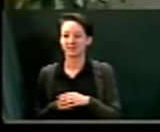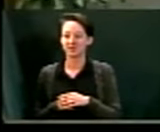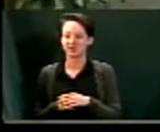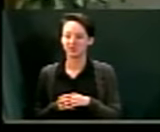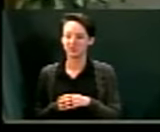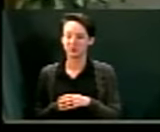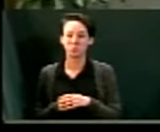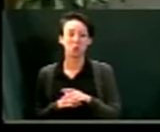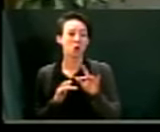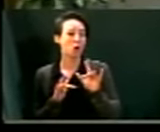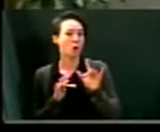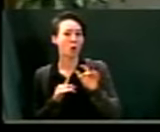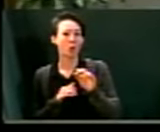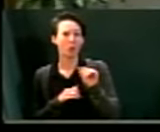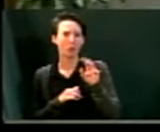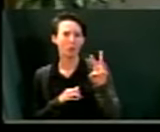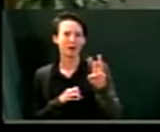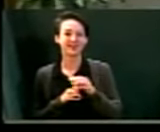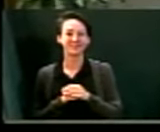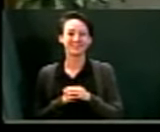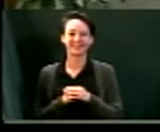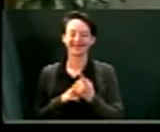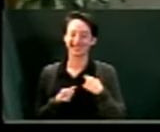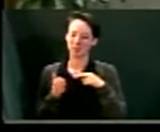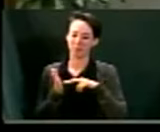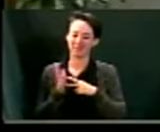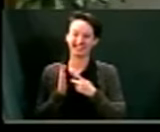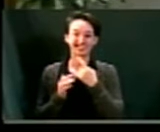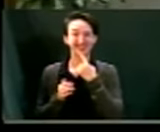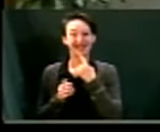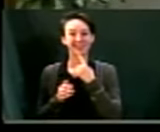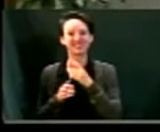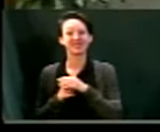And you know, I meant to say this. Has everybody had a chance?